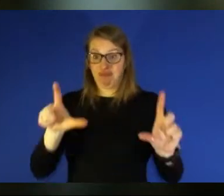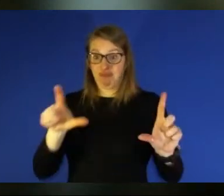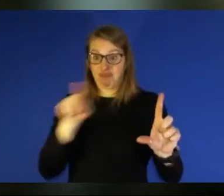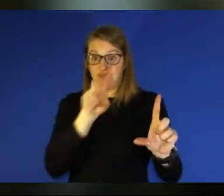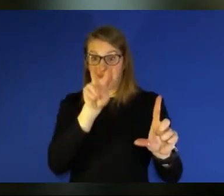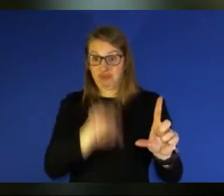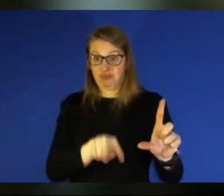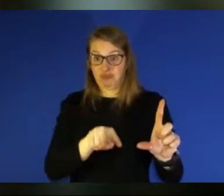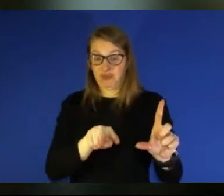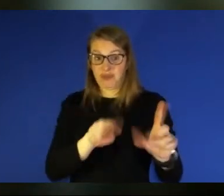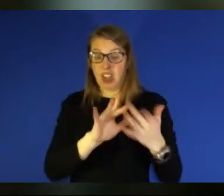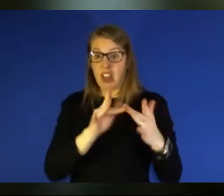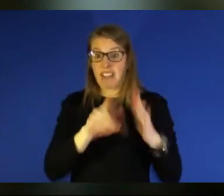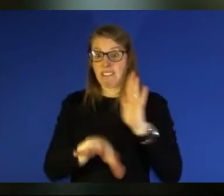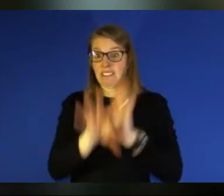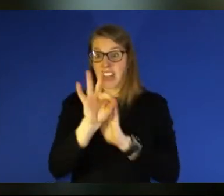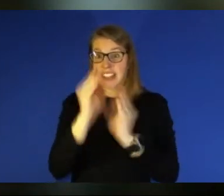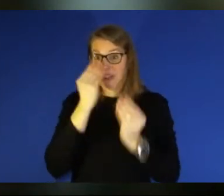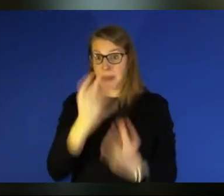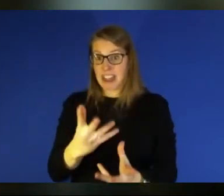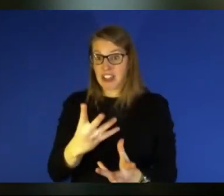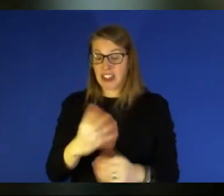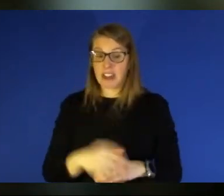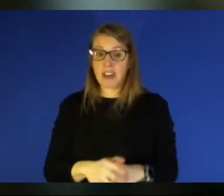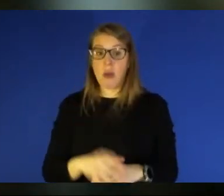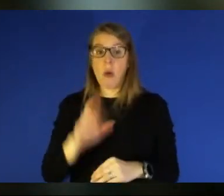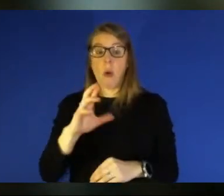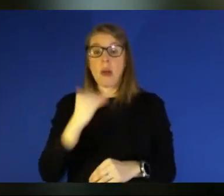find more information, or give our medical team a call at